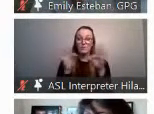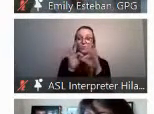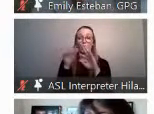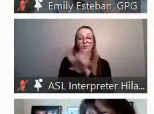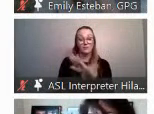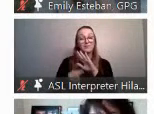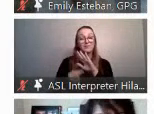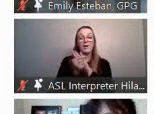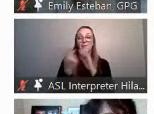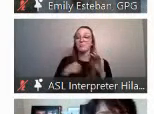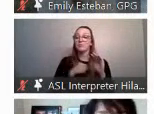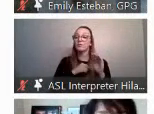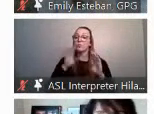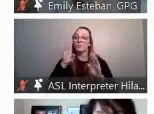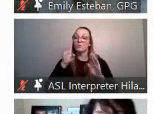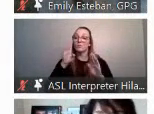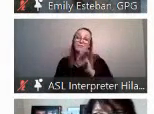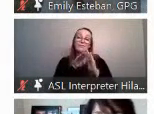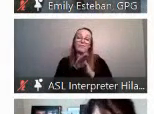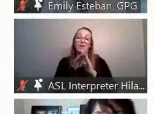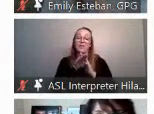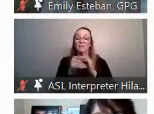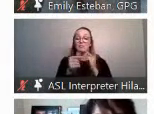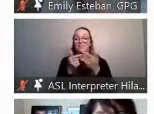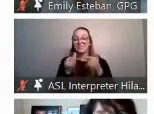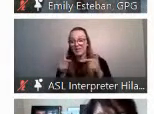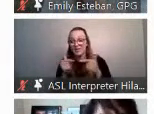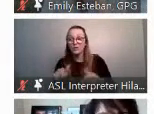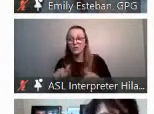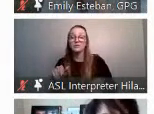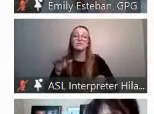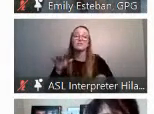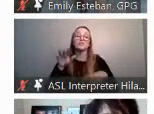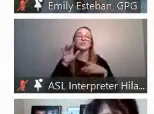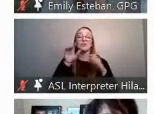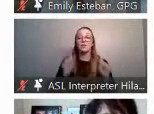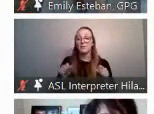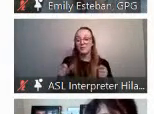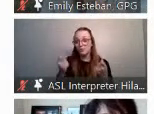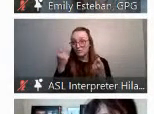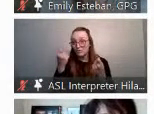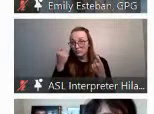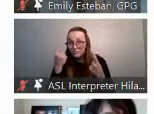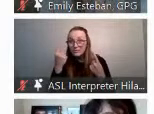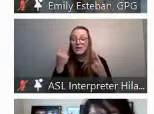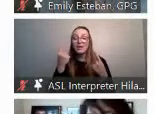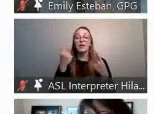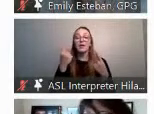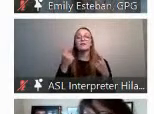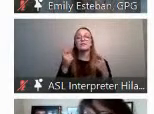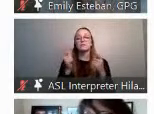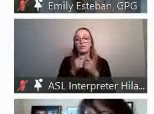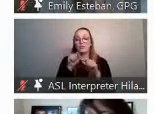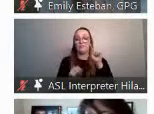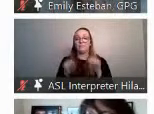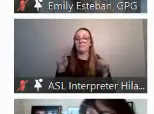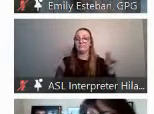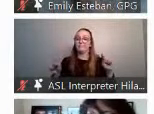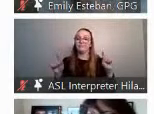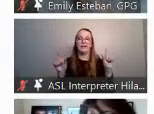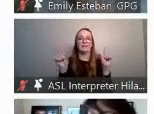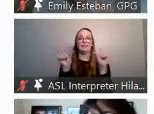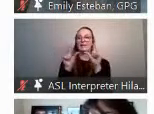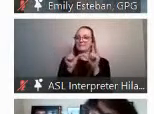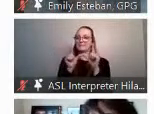develop some of that language and understanding between all of those various licensing